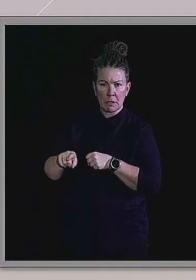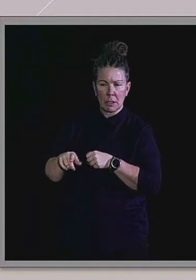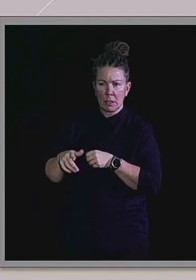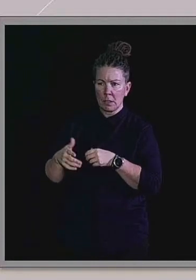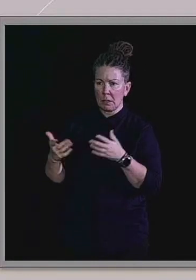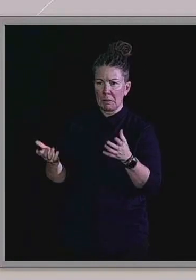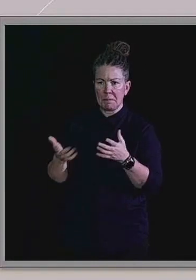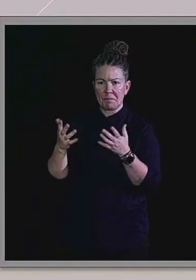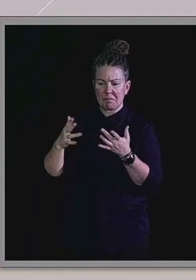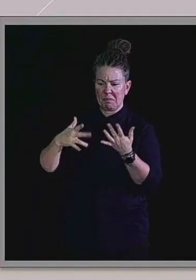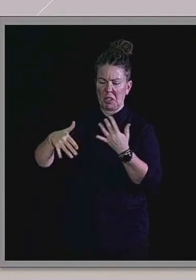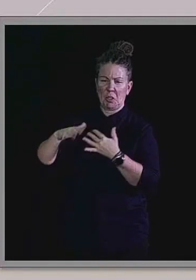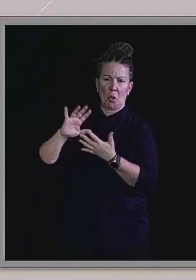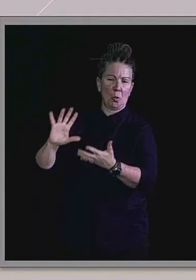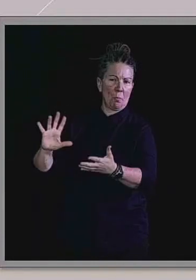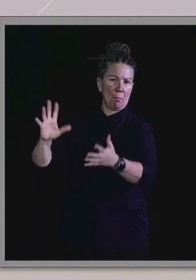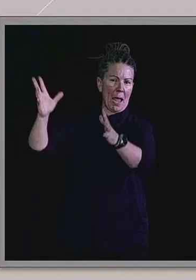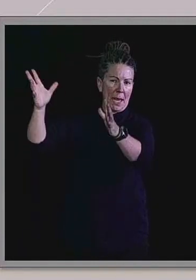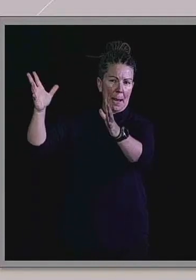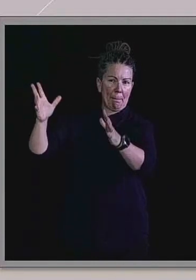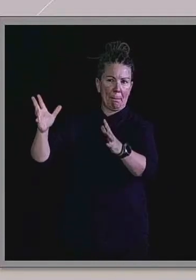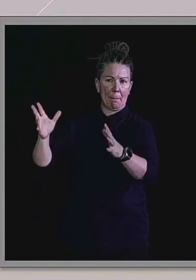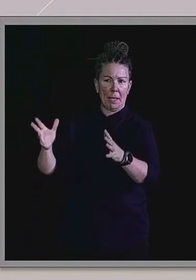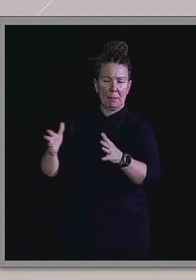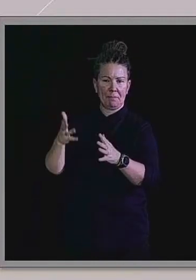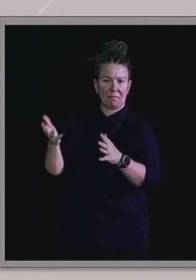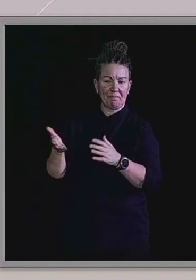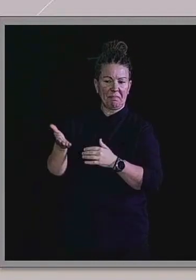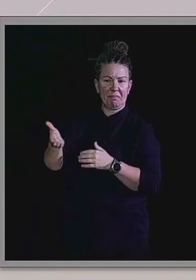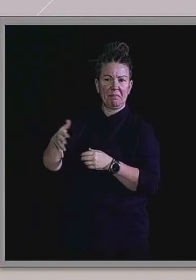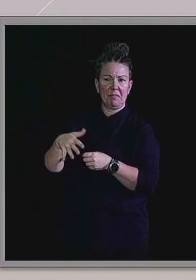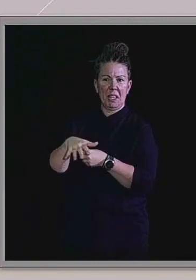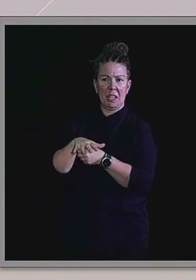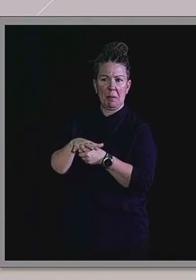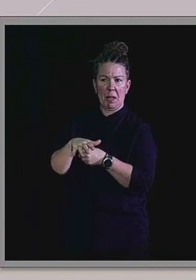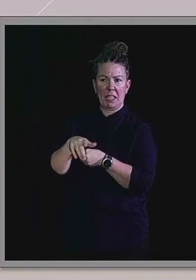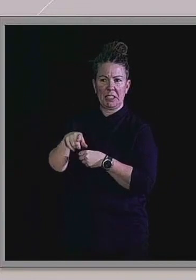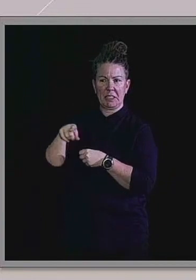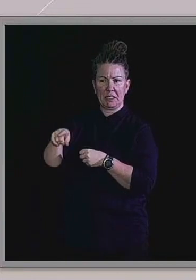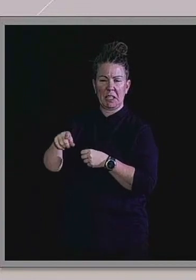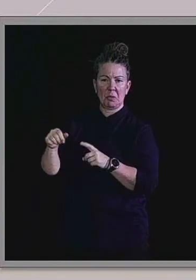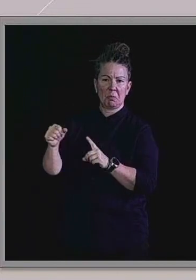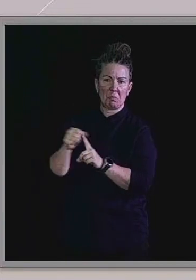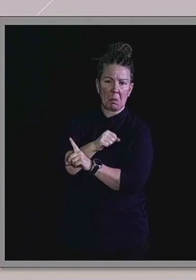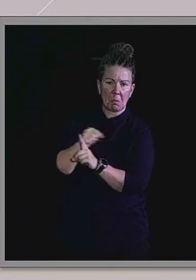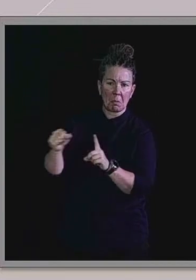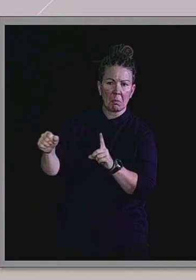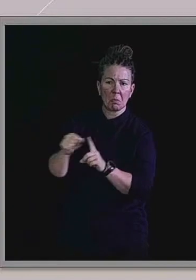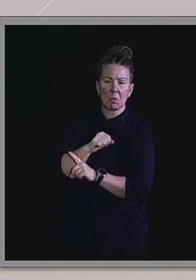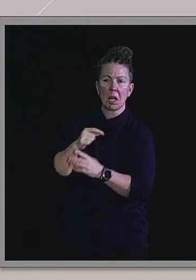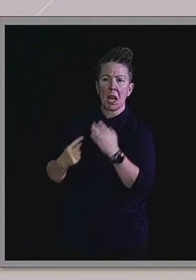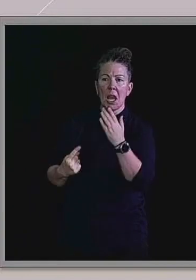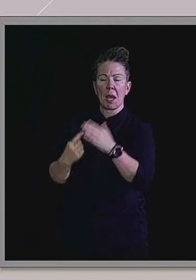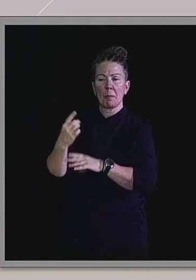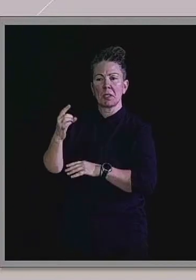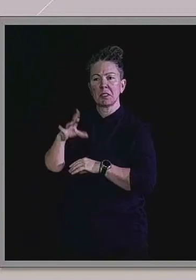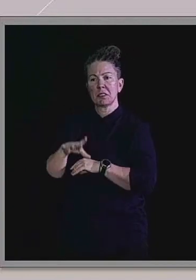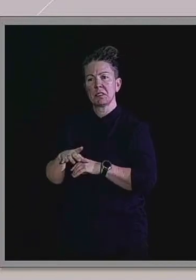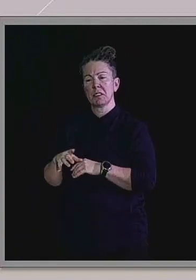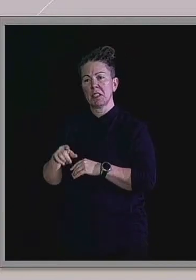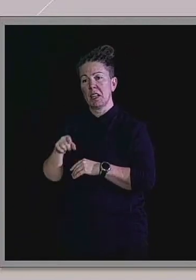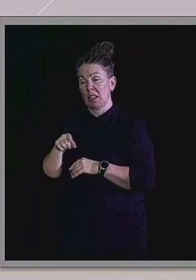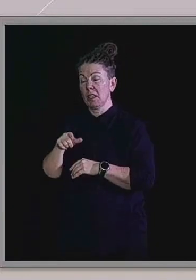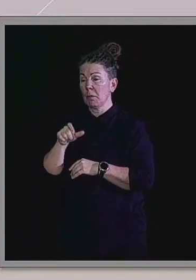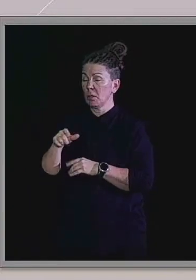of social mayhem, and it's the place where John Peter Pat was bashed outside of and then later passed